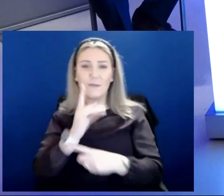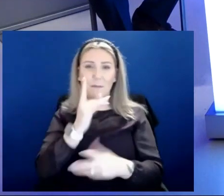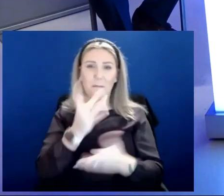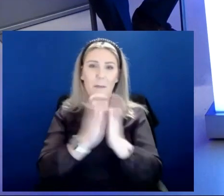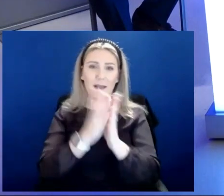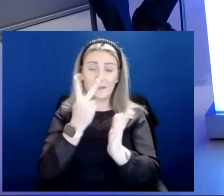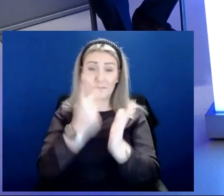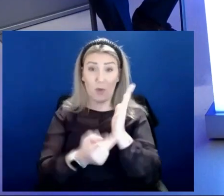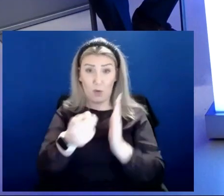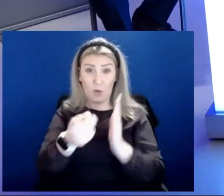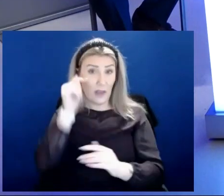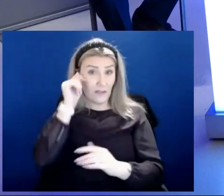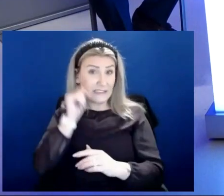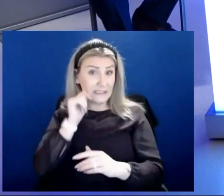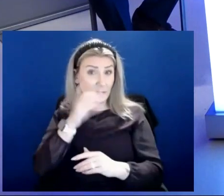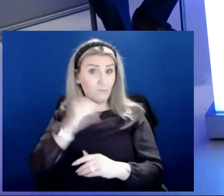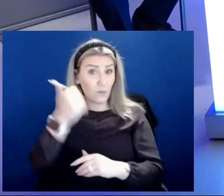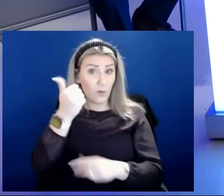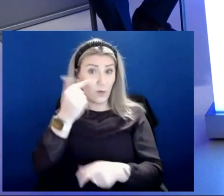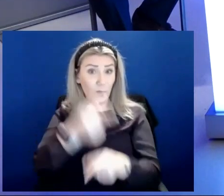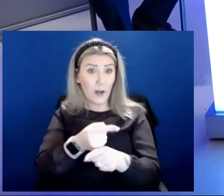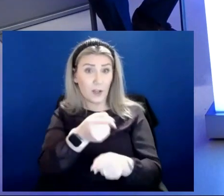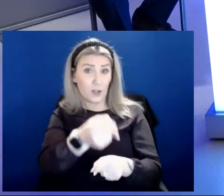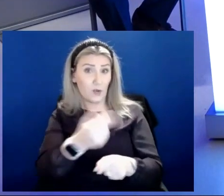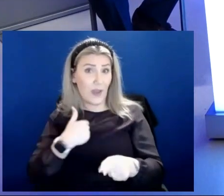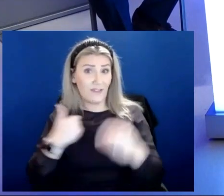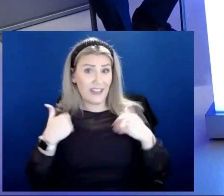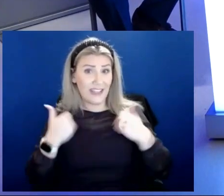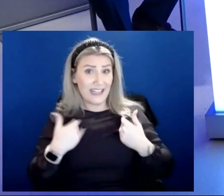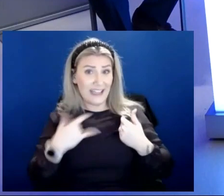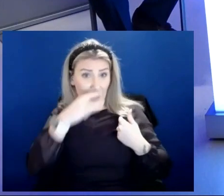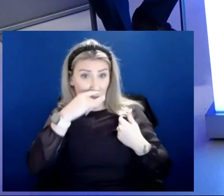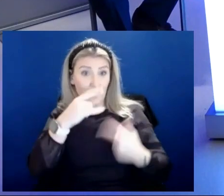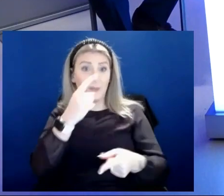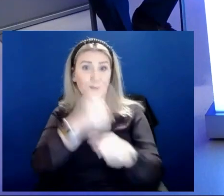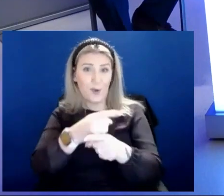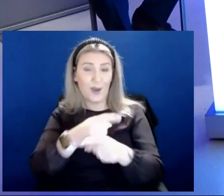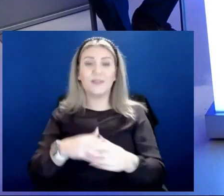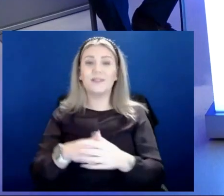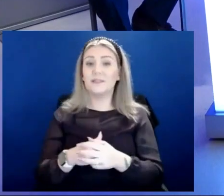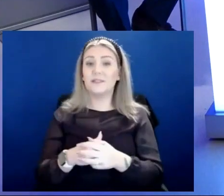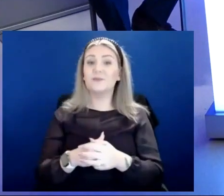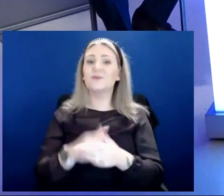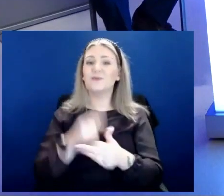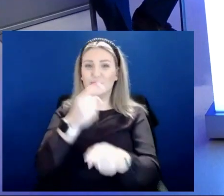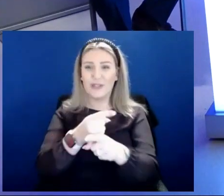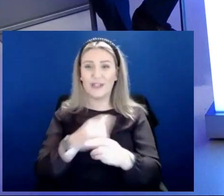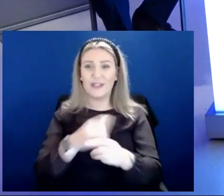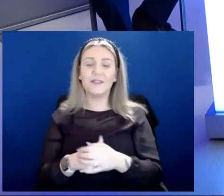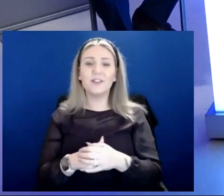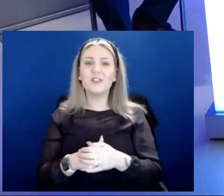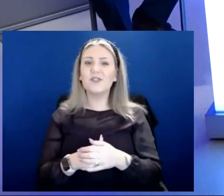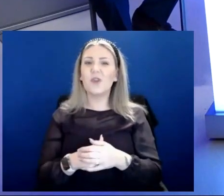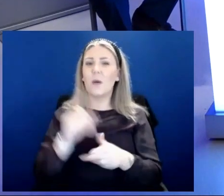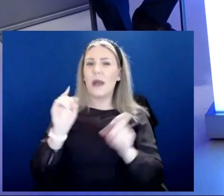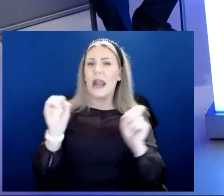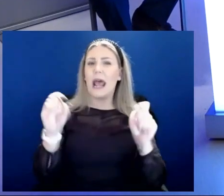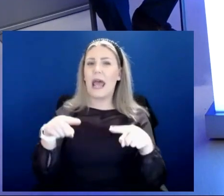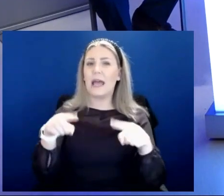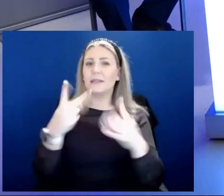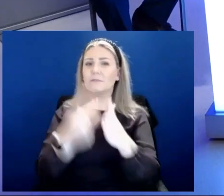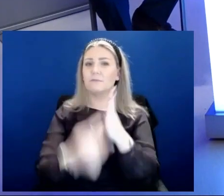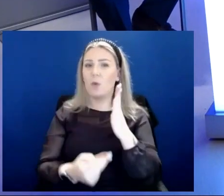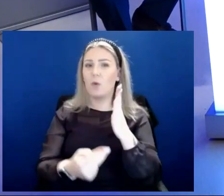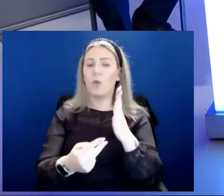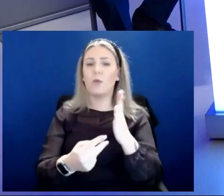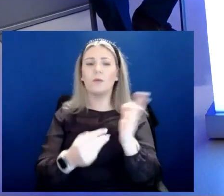up, correct? And you have younger children. Correct. Am I correct? Correct. So I want to ask each of you, and Dr. Nawalanic, I'll let